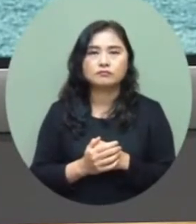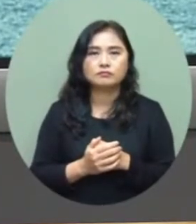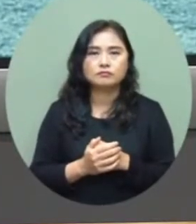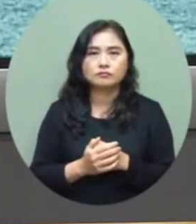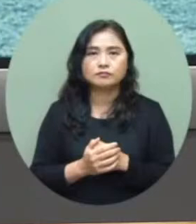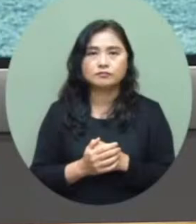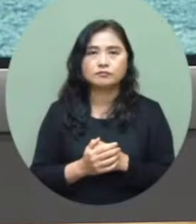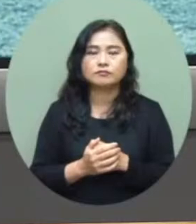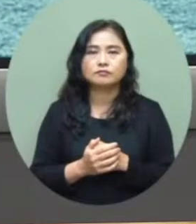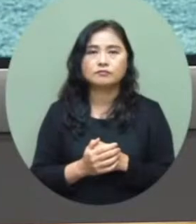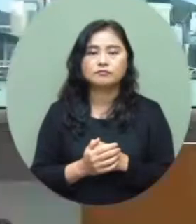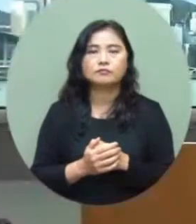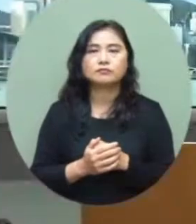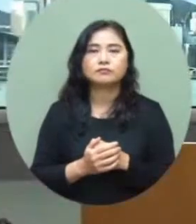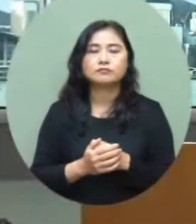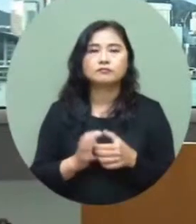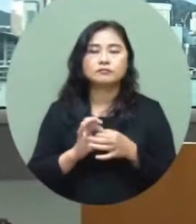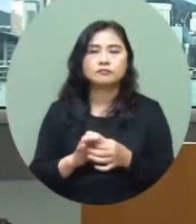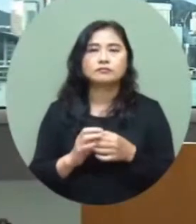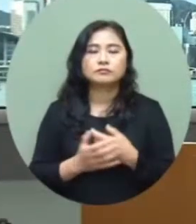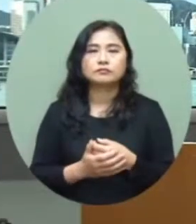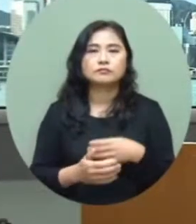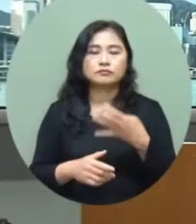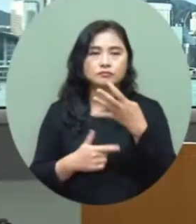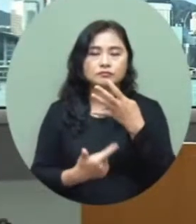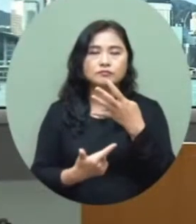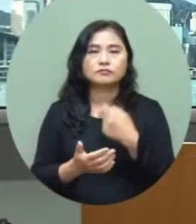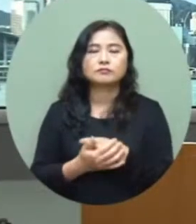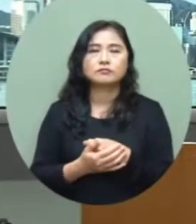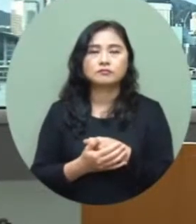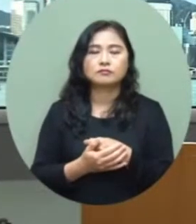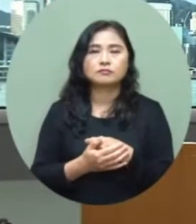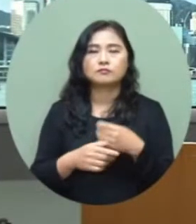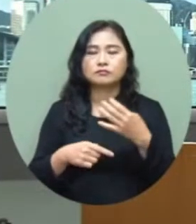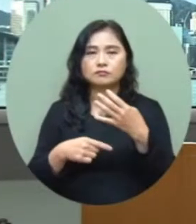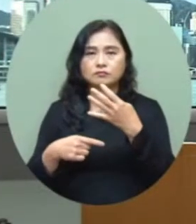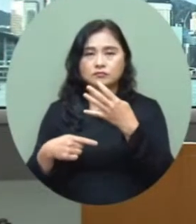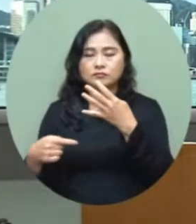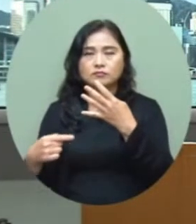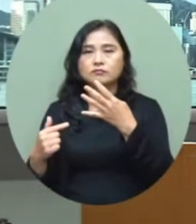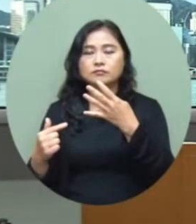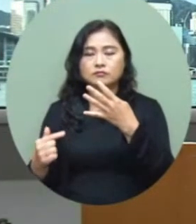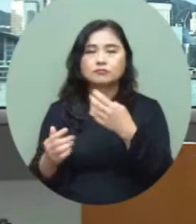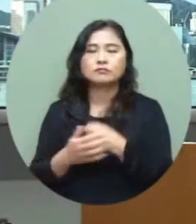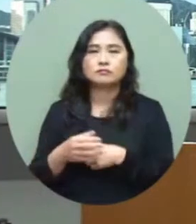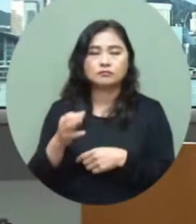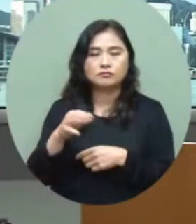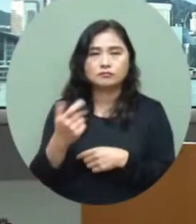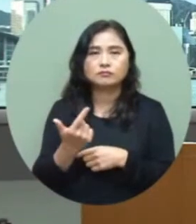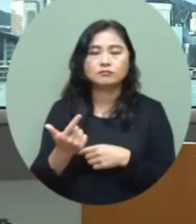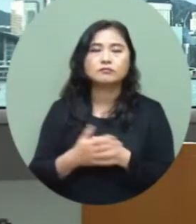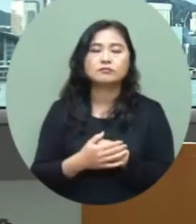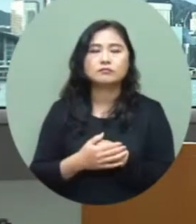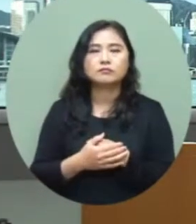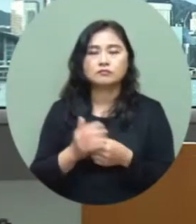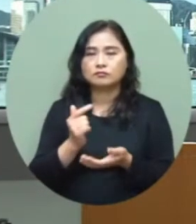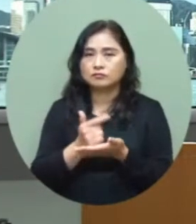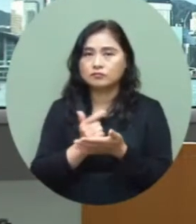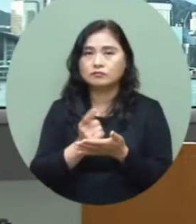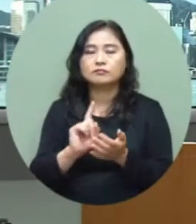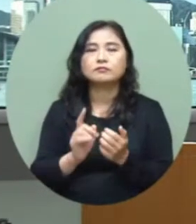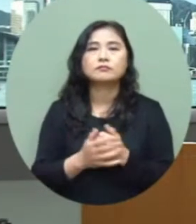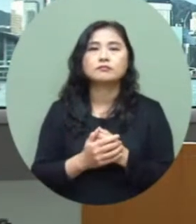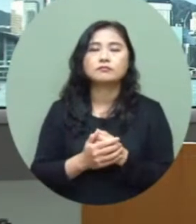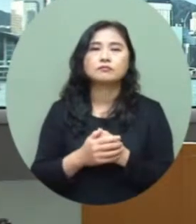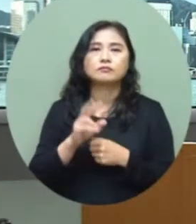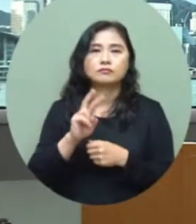these test kits to the elders. With regard to the 3,000 plus cases from the 8th to the